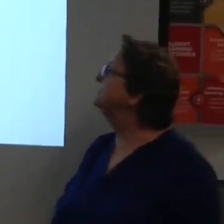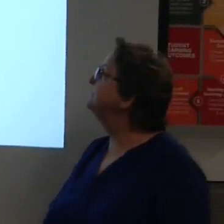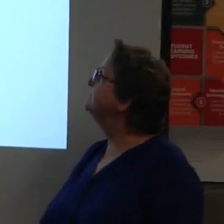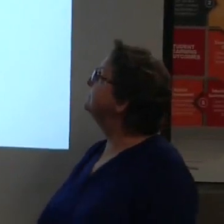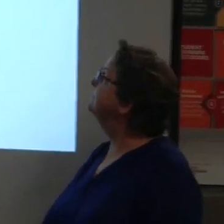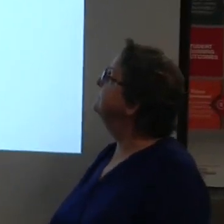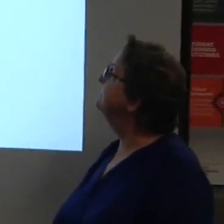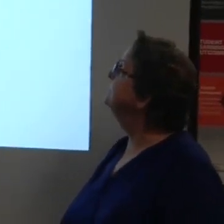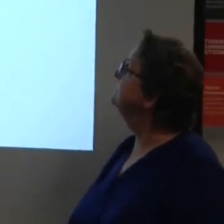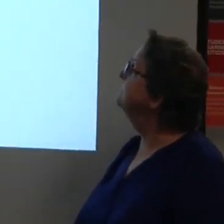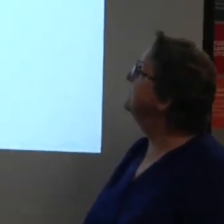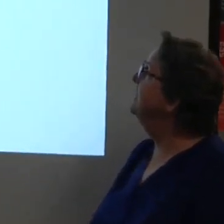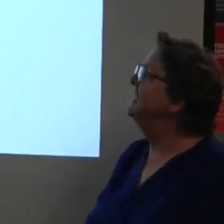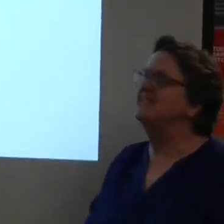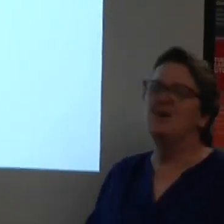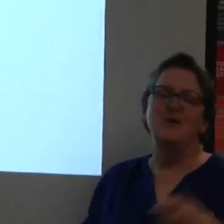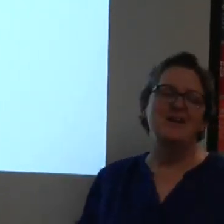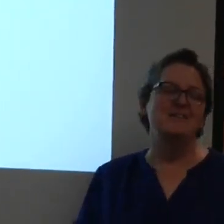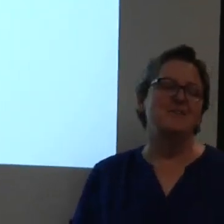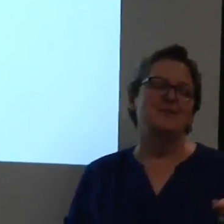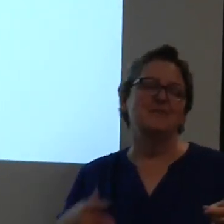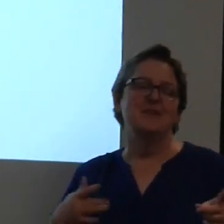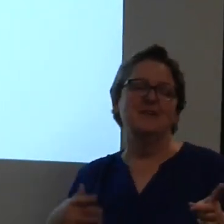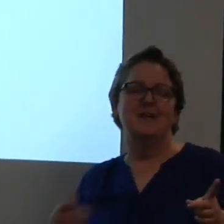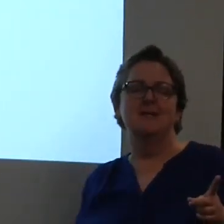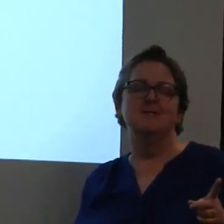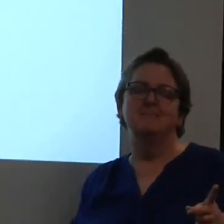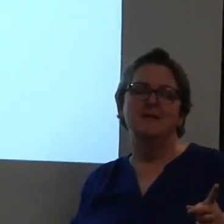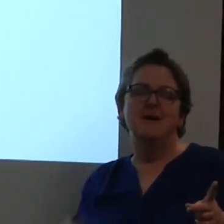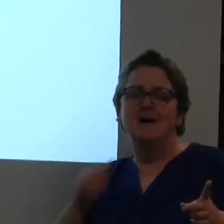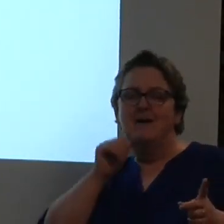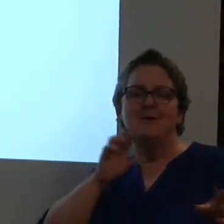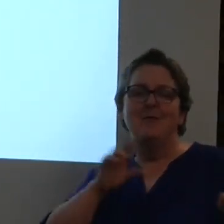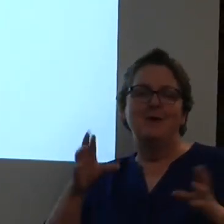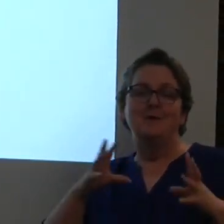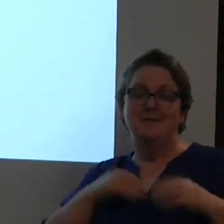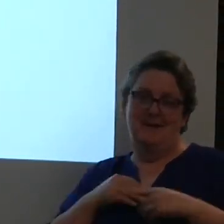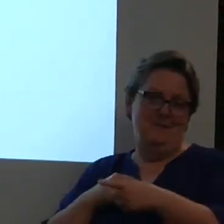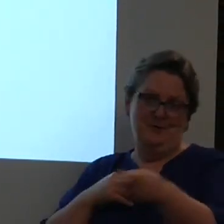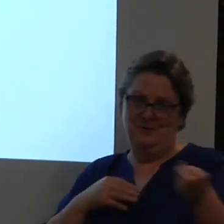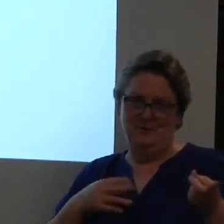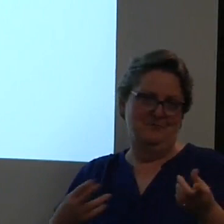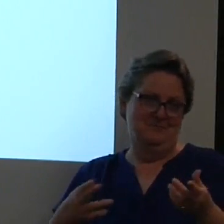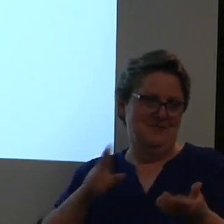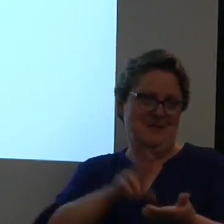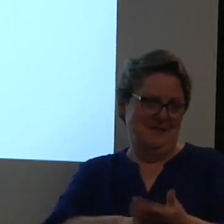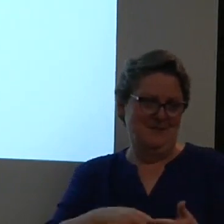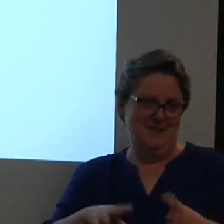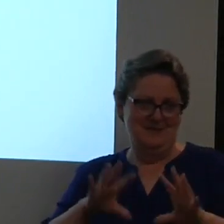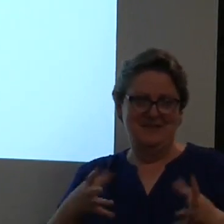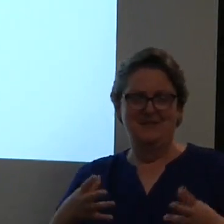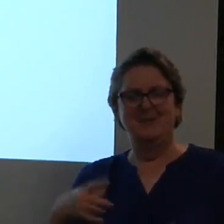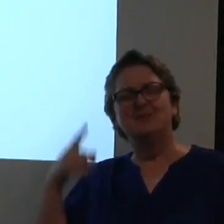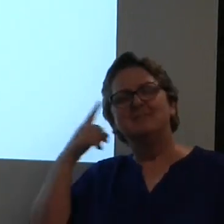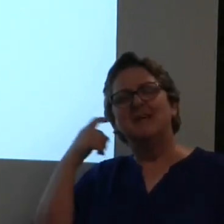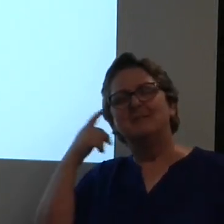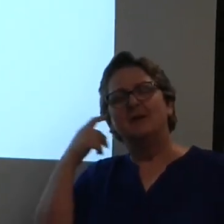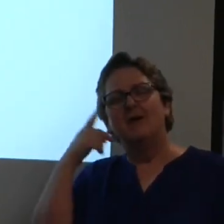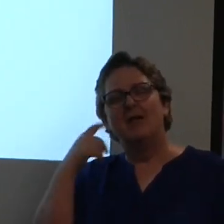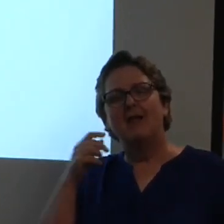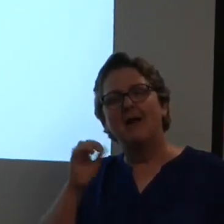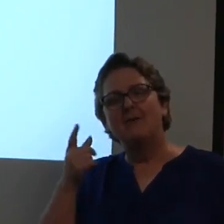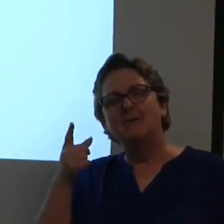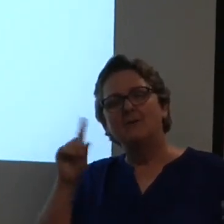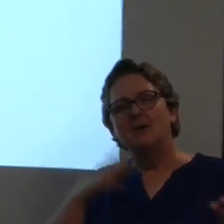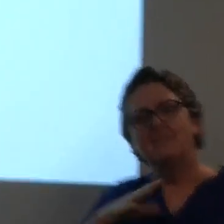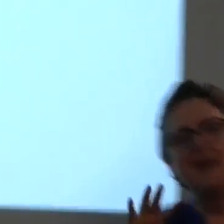All right, and so for any of the skeptics, maybe you're not a skeptic if you already came to have this discussion, right? But you could be saying, I don't really know how this is going to work in my class. And we have a lot